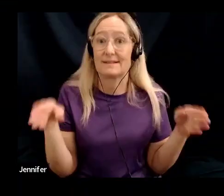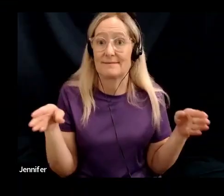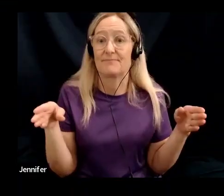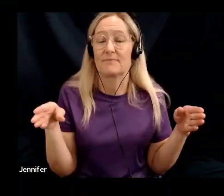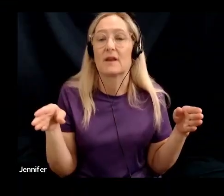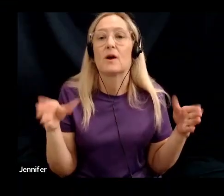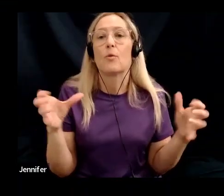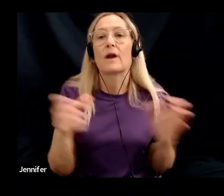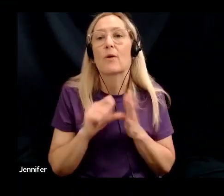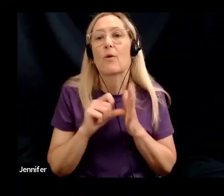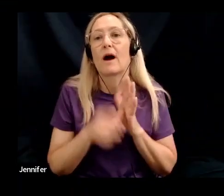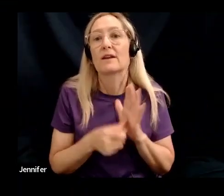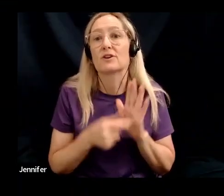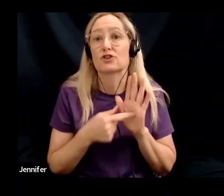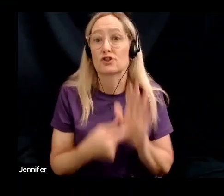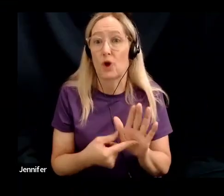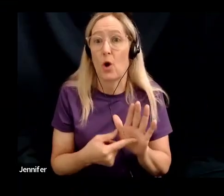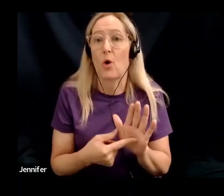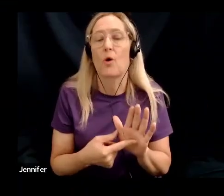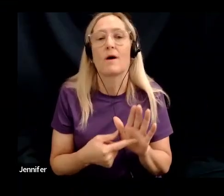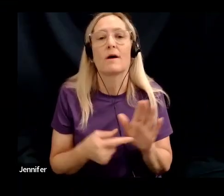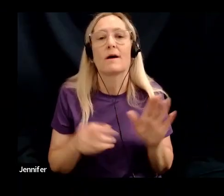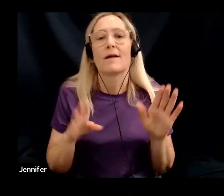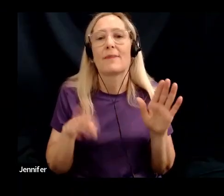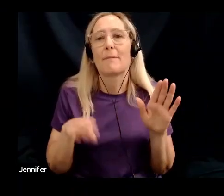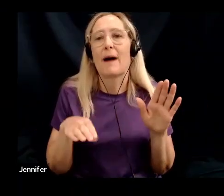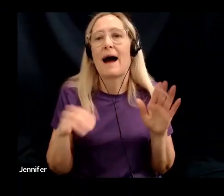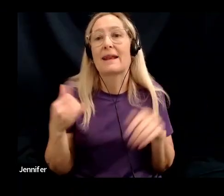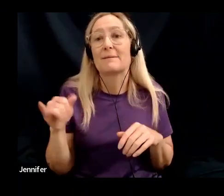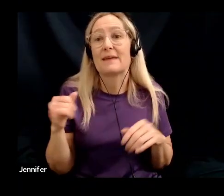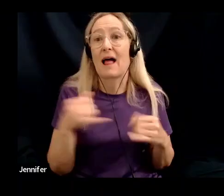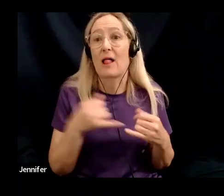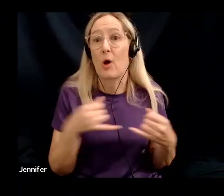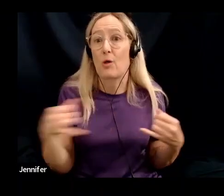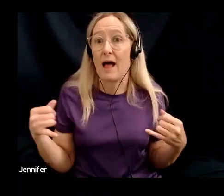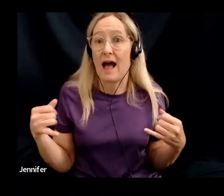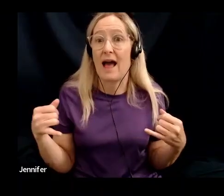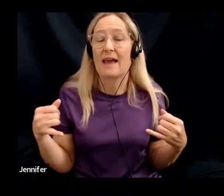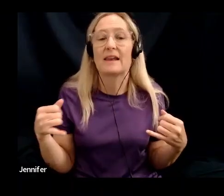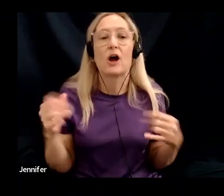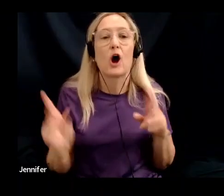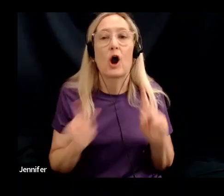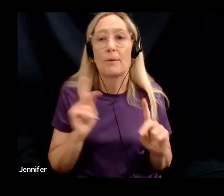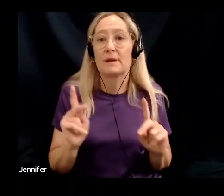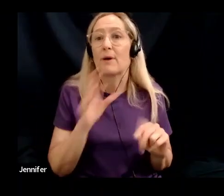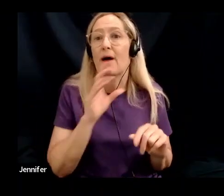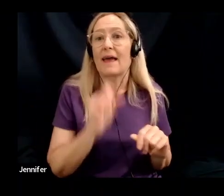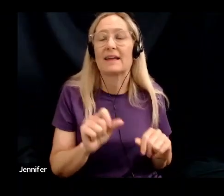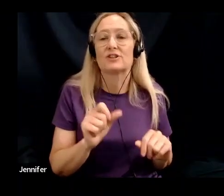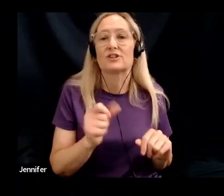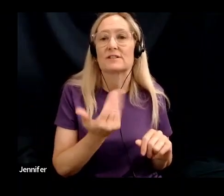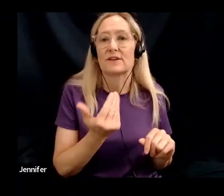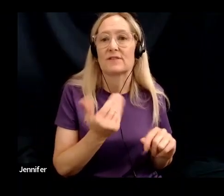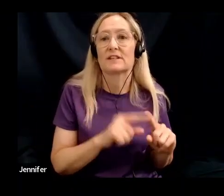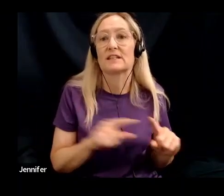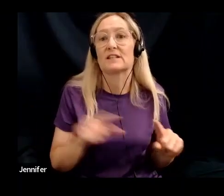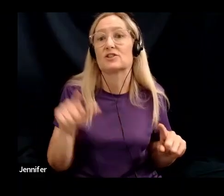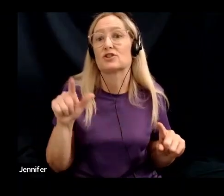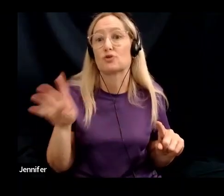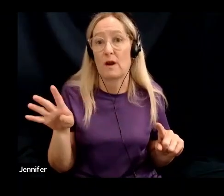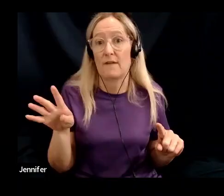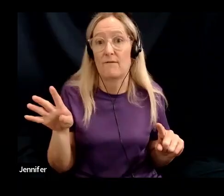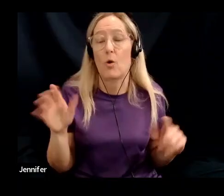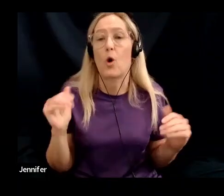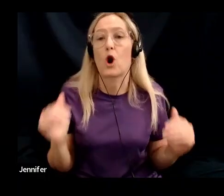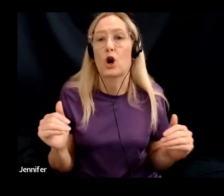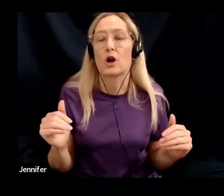that I want to point out here is that this bottom yellow line are individuals ages 15 through 24. So